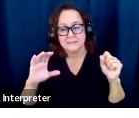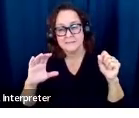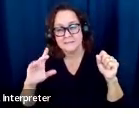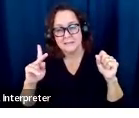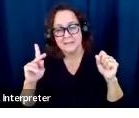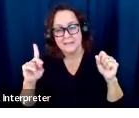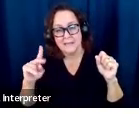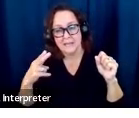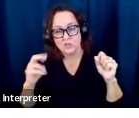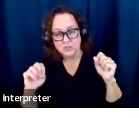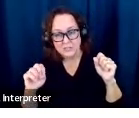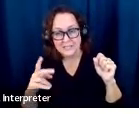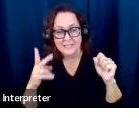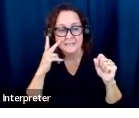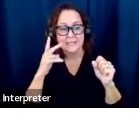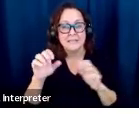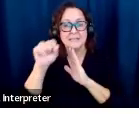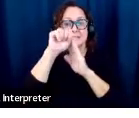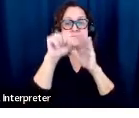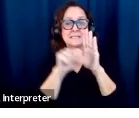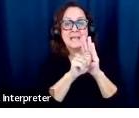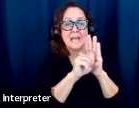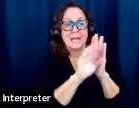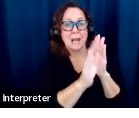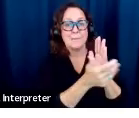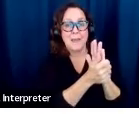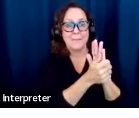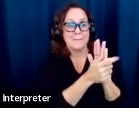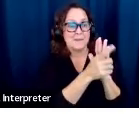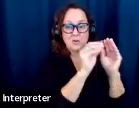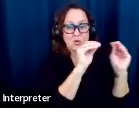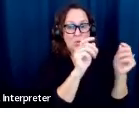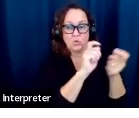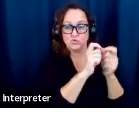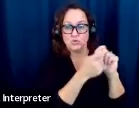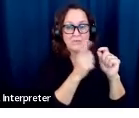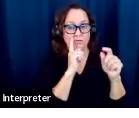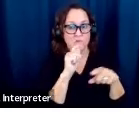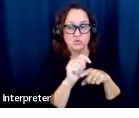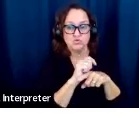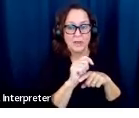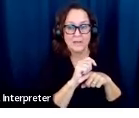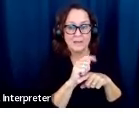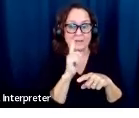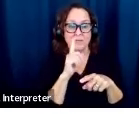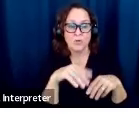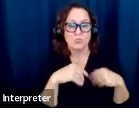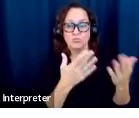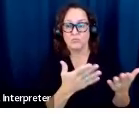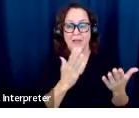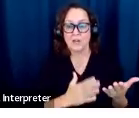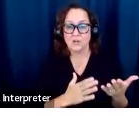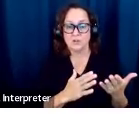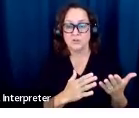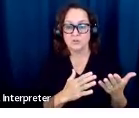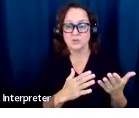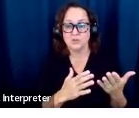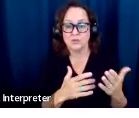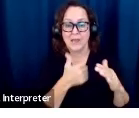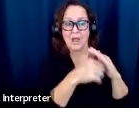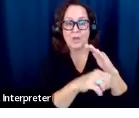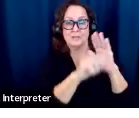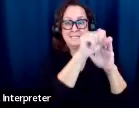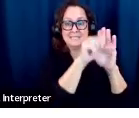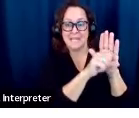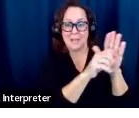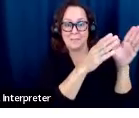that the state plan amendment will not have any changes for the training requirements for the providers offering transportation under the state